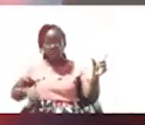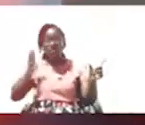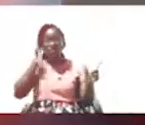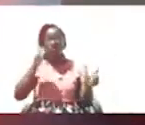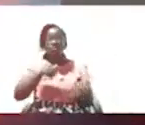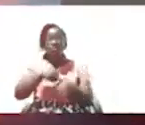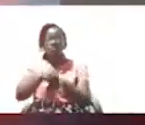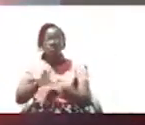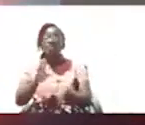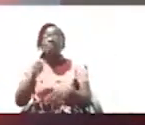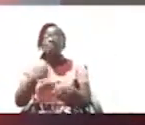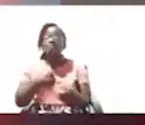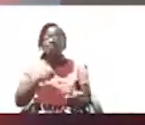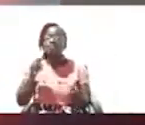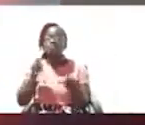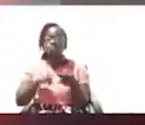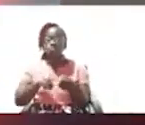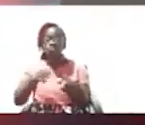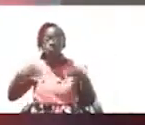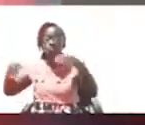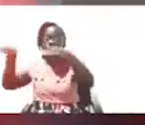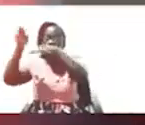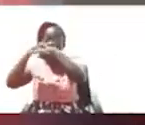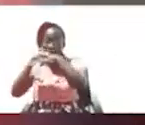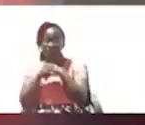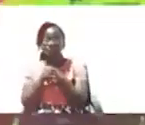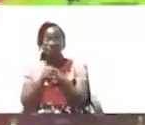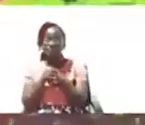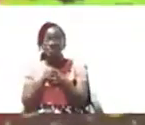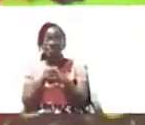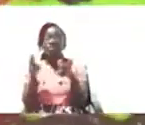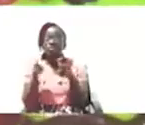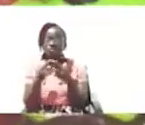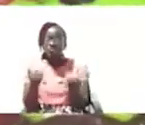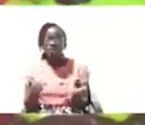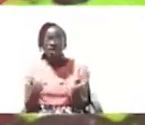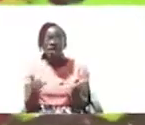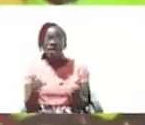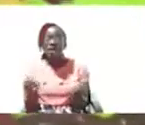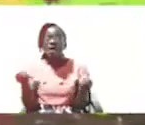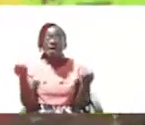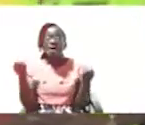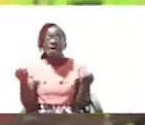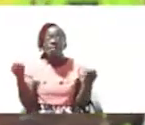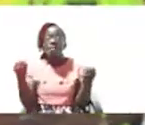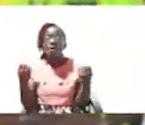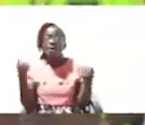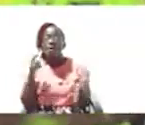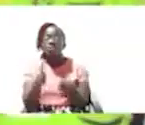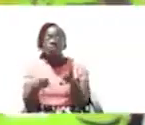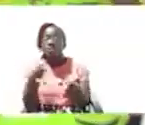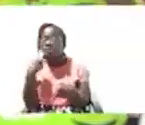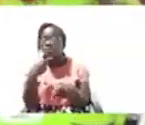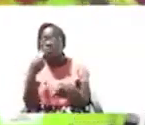Beloved, we have come to Christ. And heaven, today, heaven is your home. Amen.